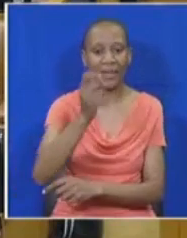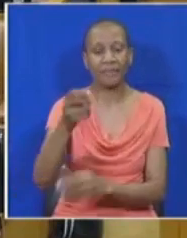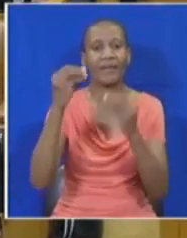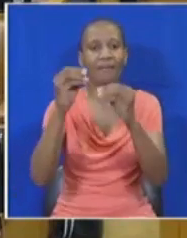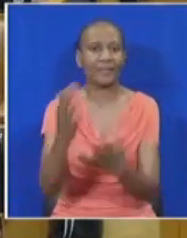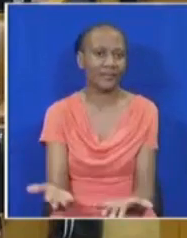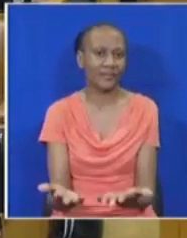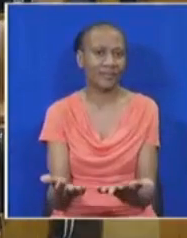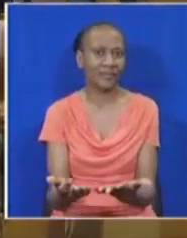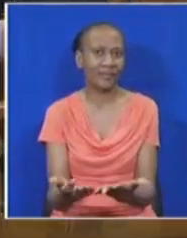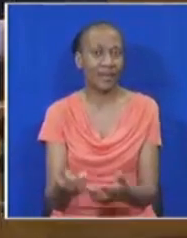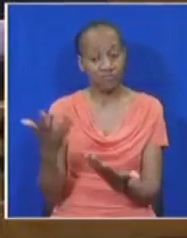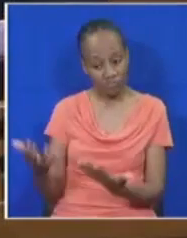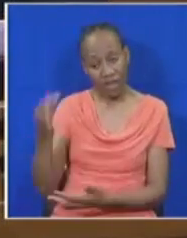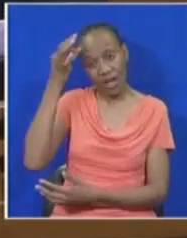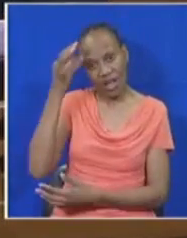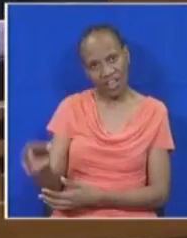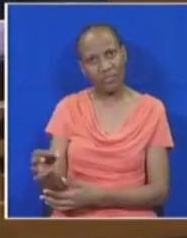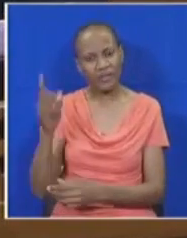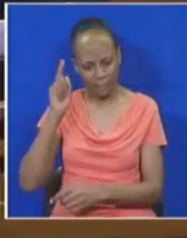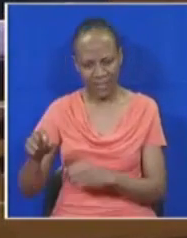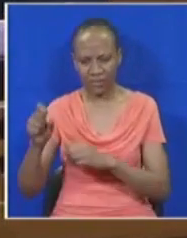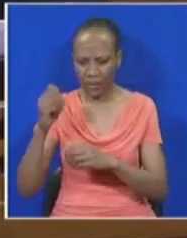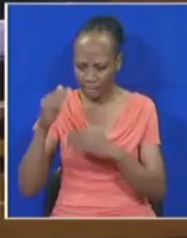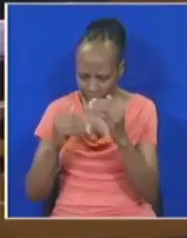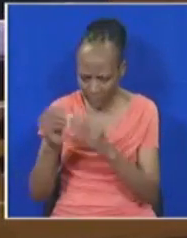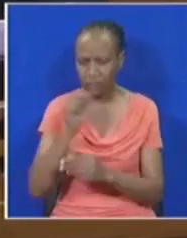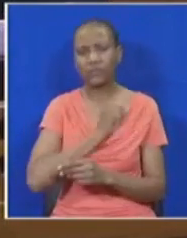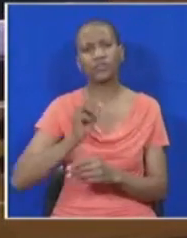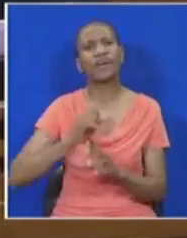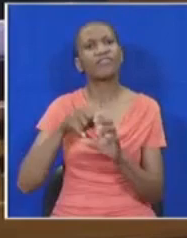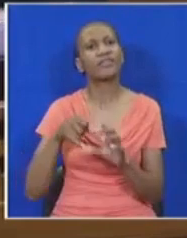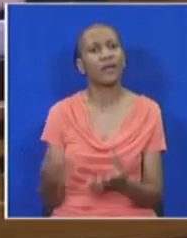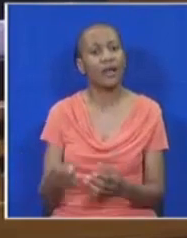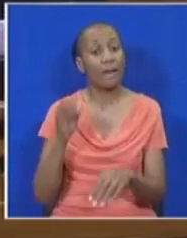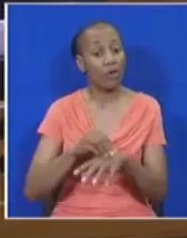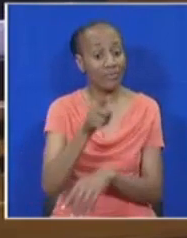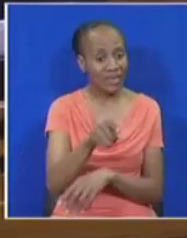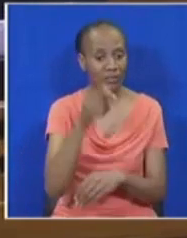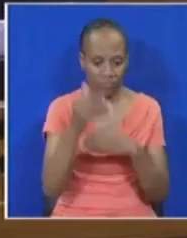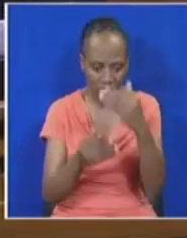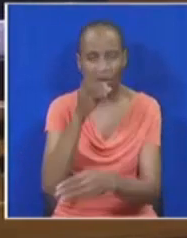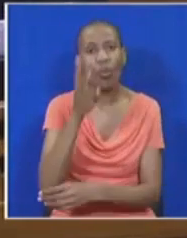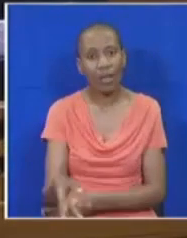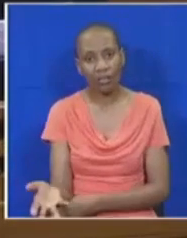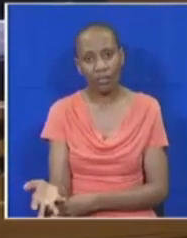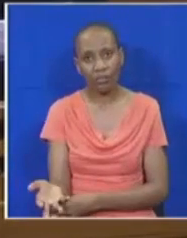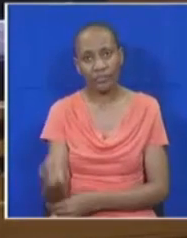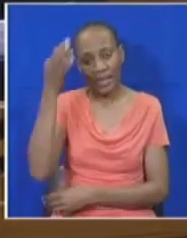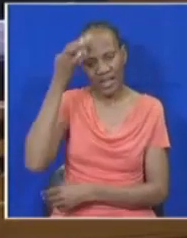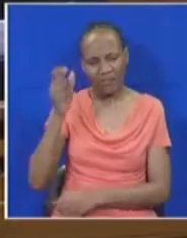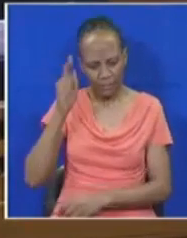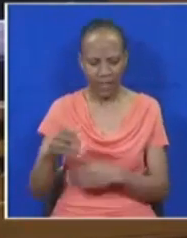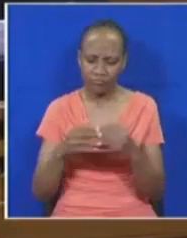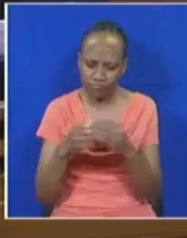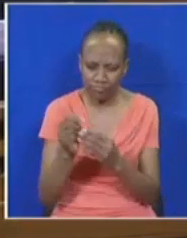payments. Unless the government builds internal capacity, the problem of unpaid suppliers will remain with us for a very long time. The government must build